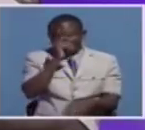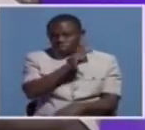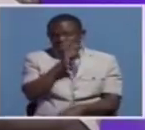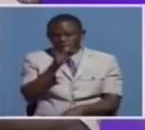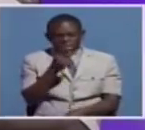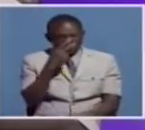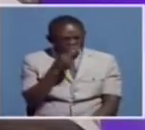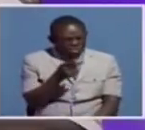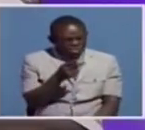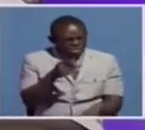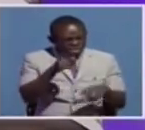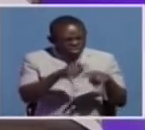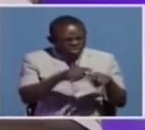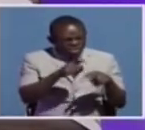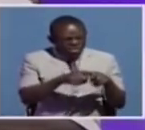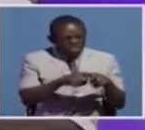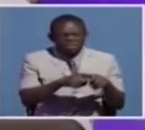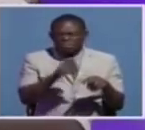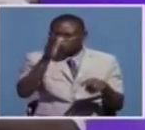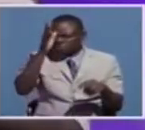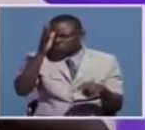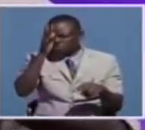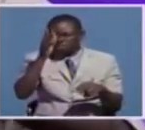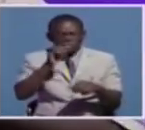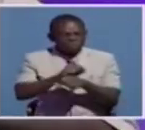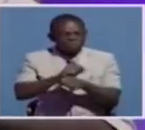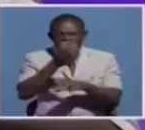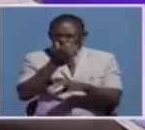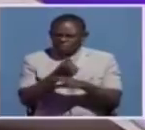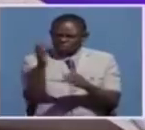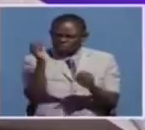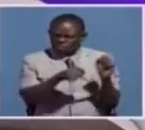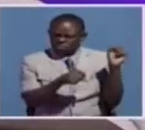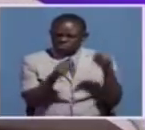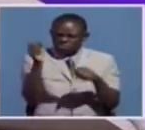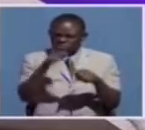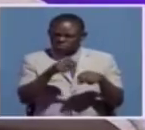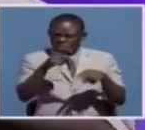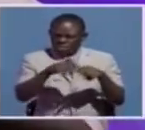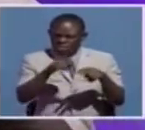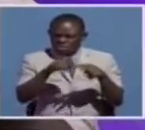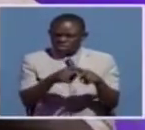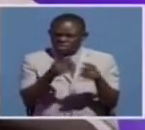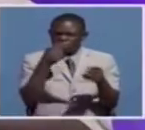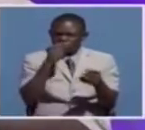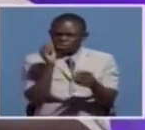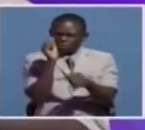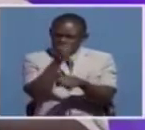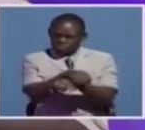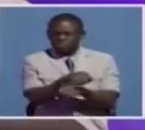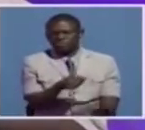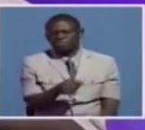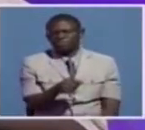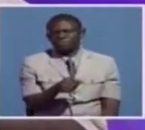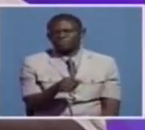people. In fact, they would do things like blood transfusion to try and save somebody. We didn't have any knowledge of